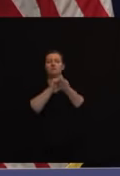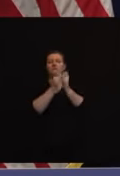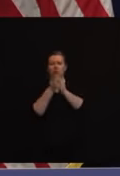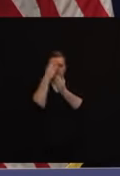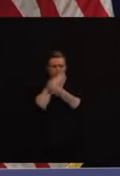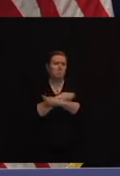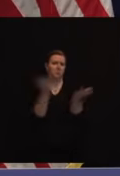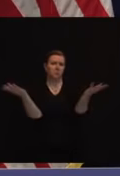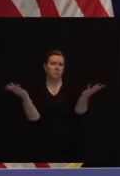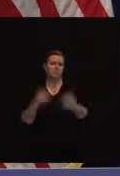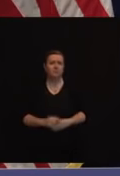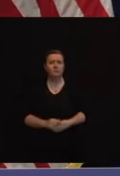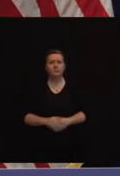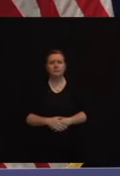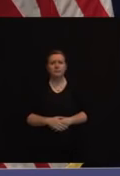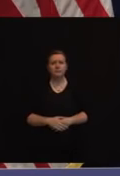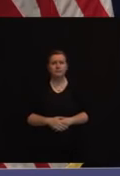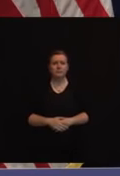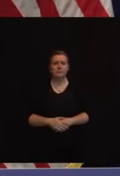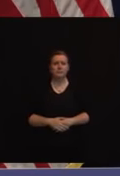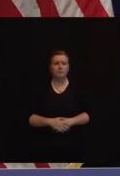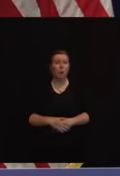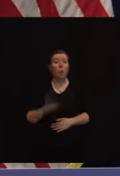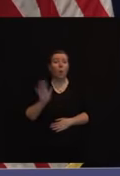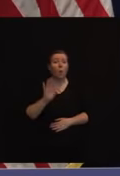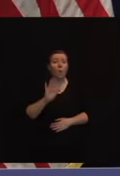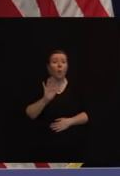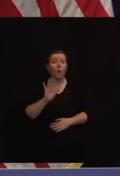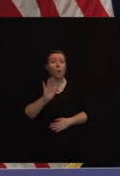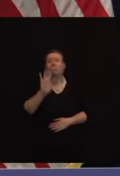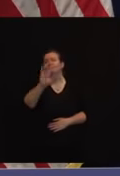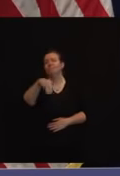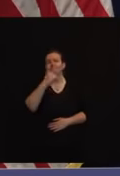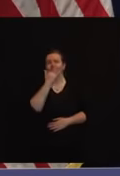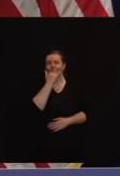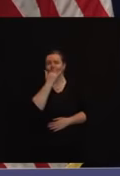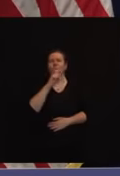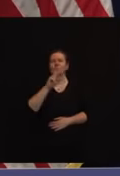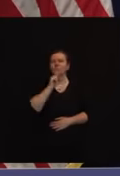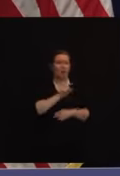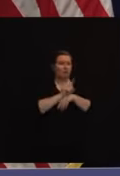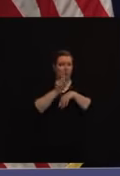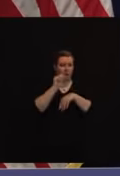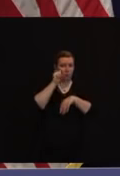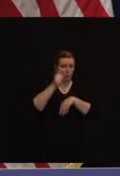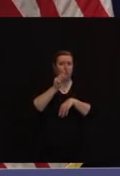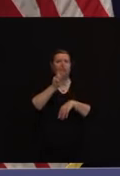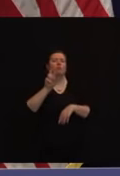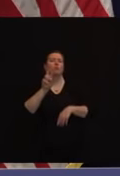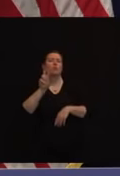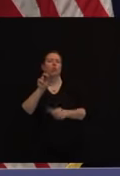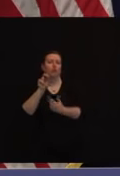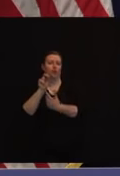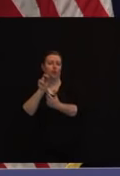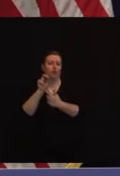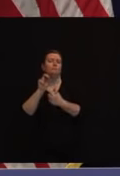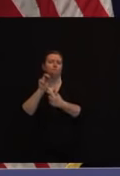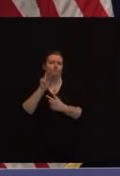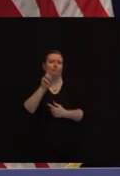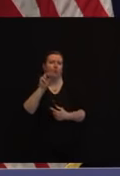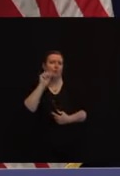started late today. Tomorrow is a different time. 2:30, that's my bad. Tomorrow is 2:30.